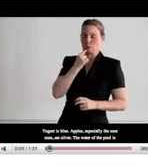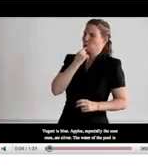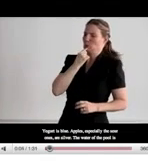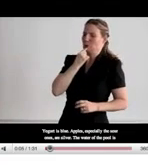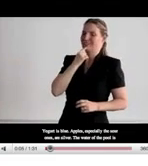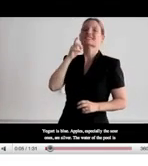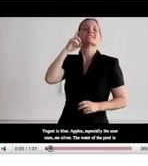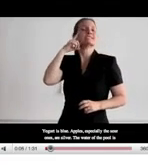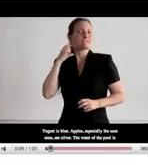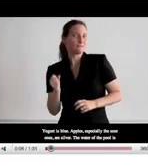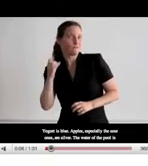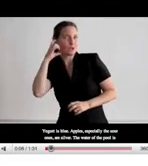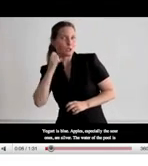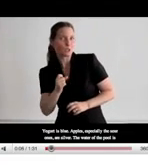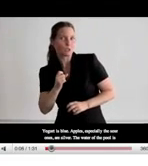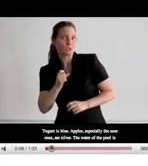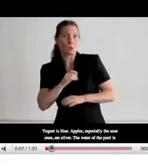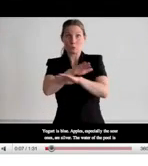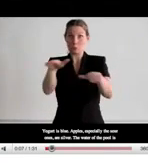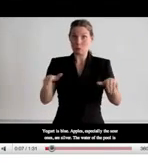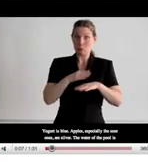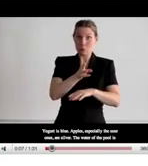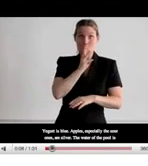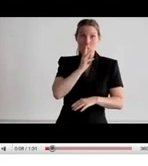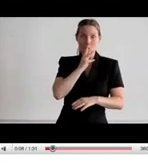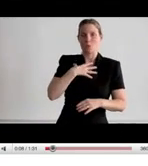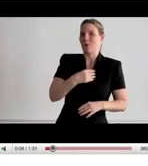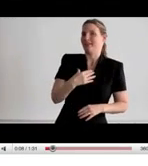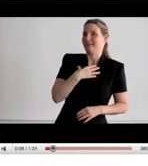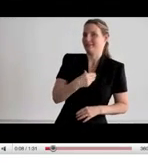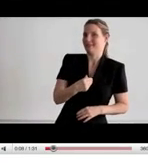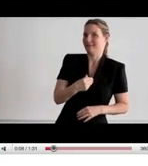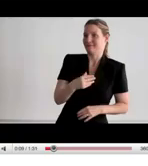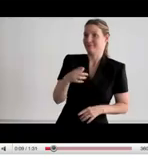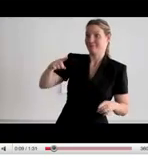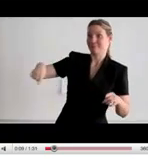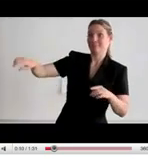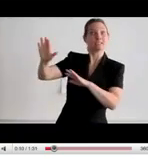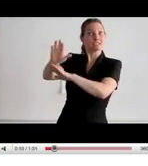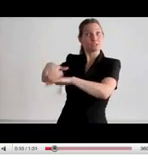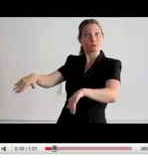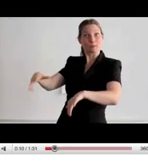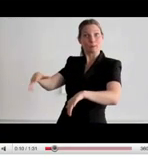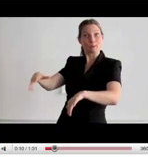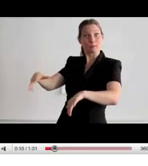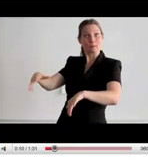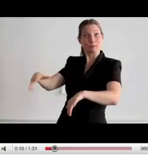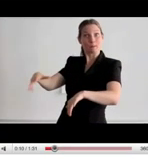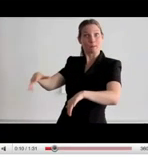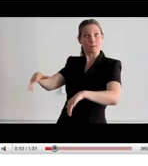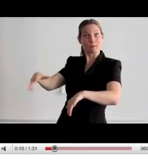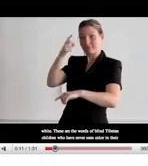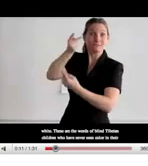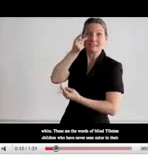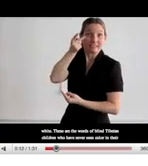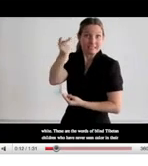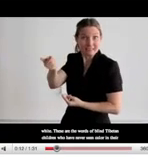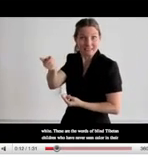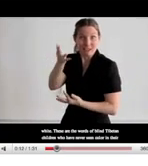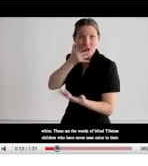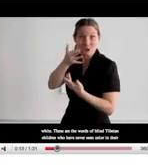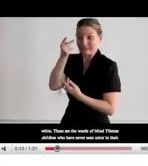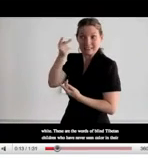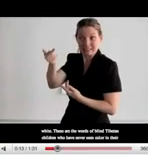Apples, especially the sour ones, are silver. The water in the pool is white. These are the words of